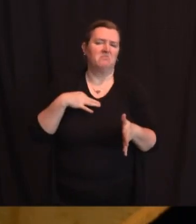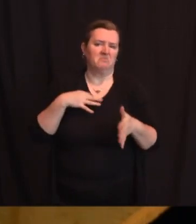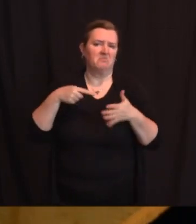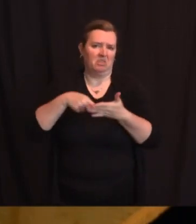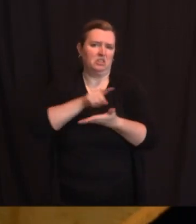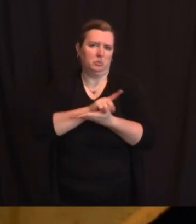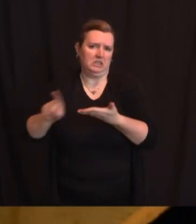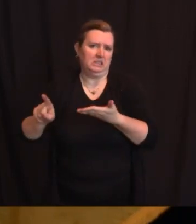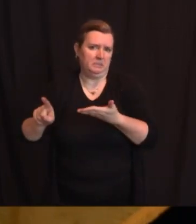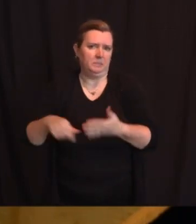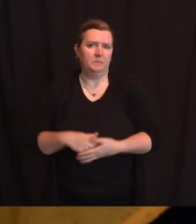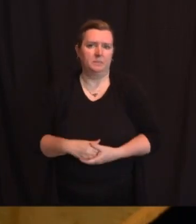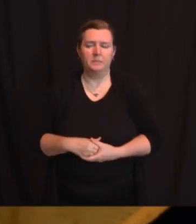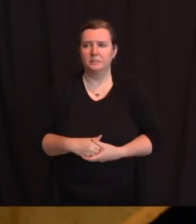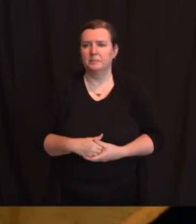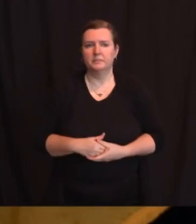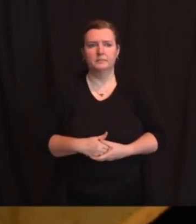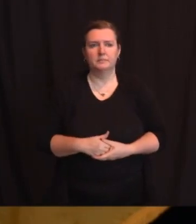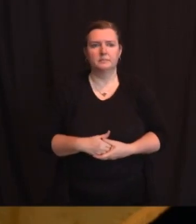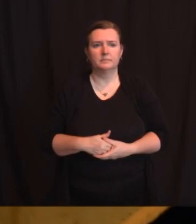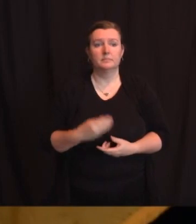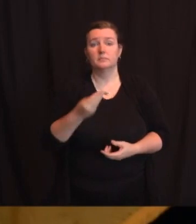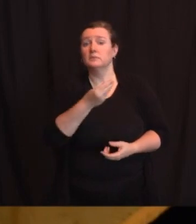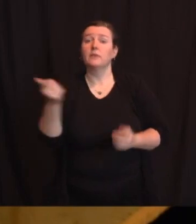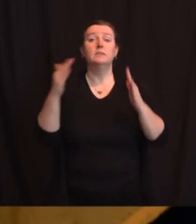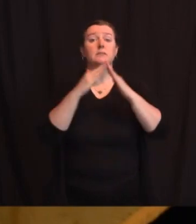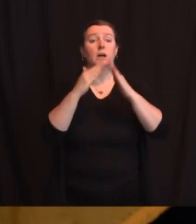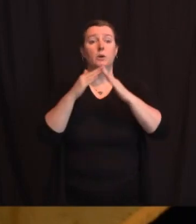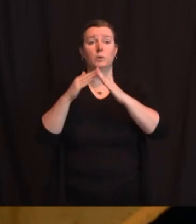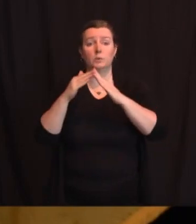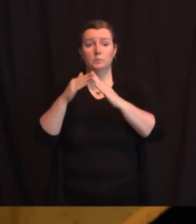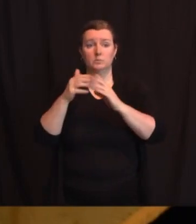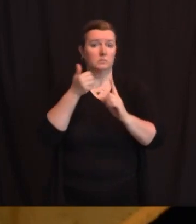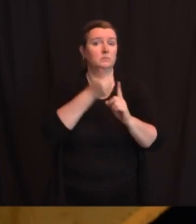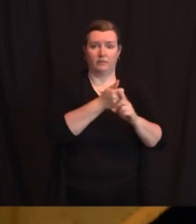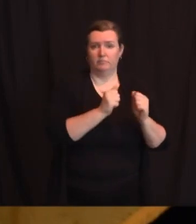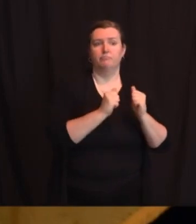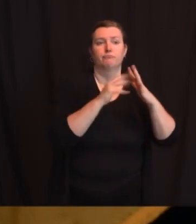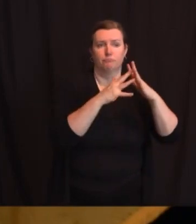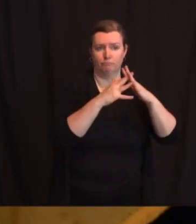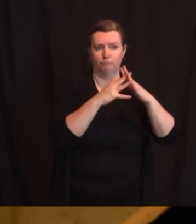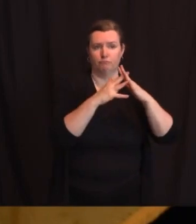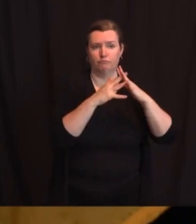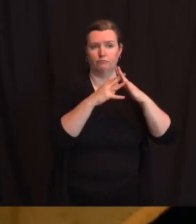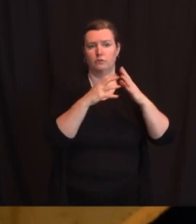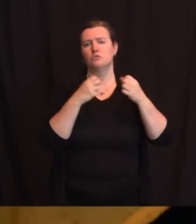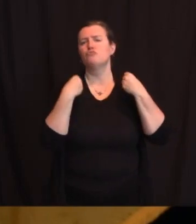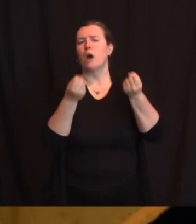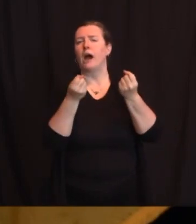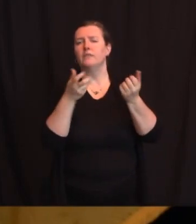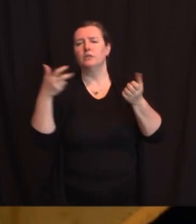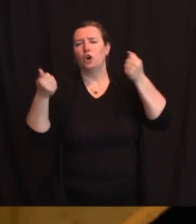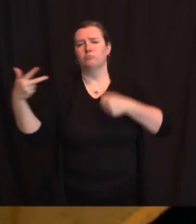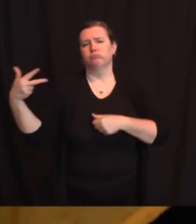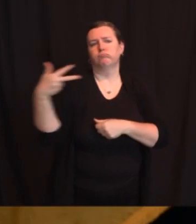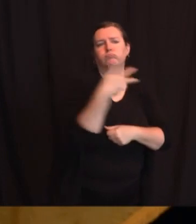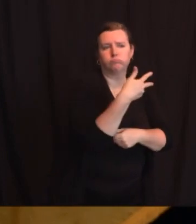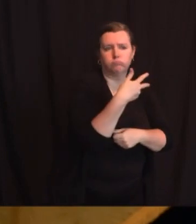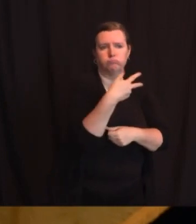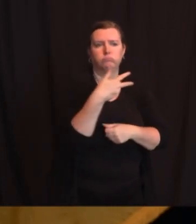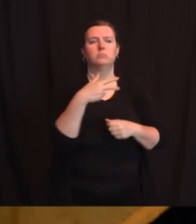Several cities have stood up drive-through and walk-up testing centers. The department plans to support and increase testing